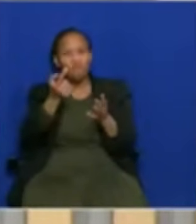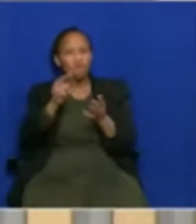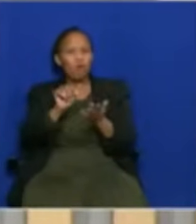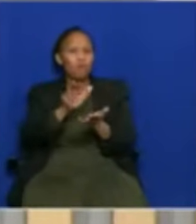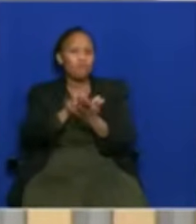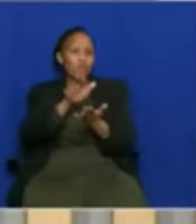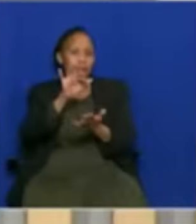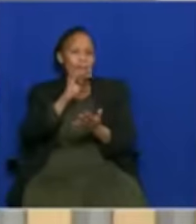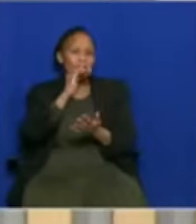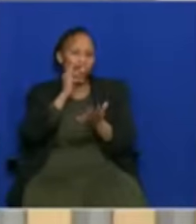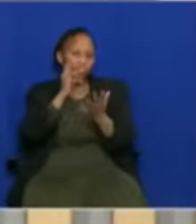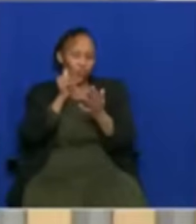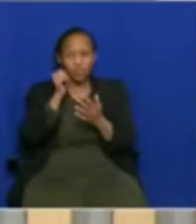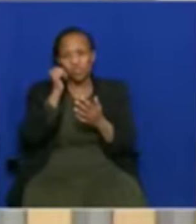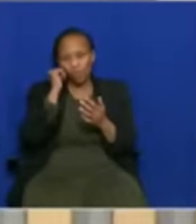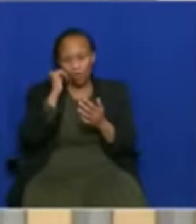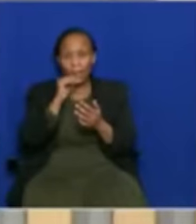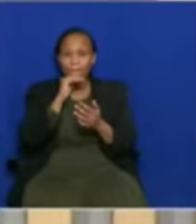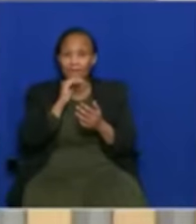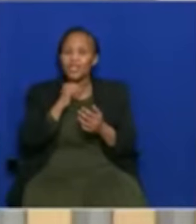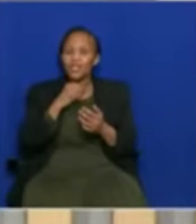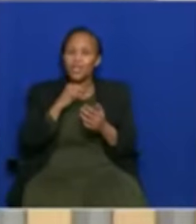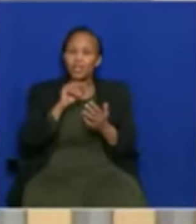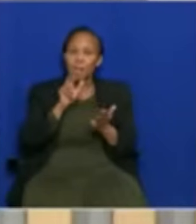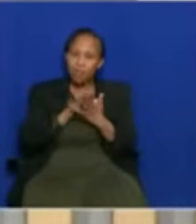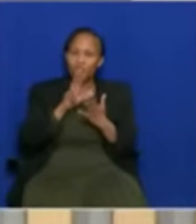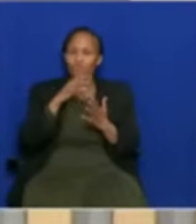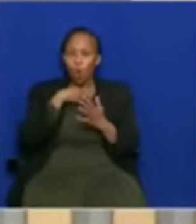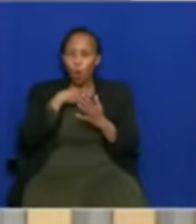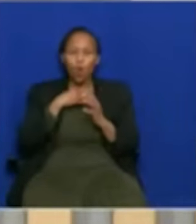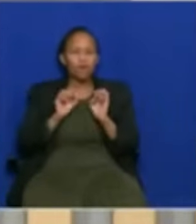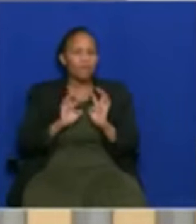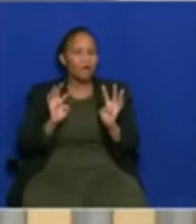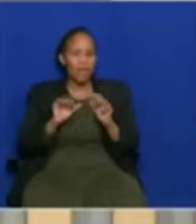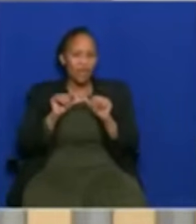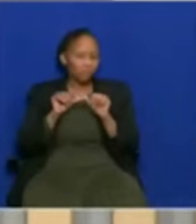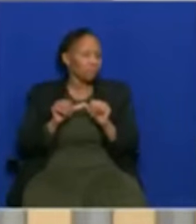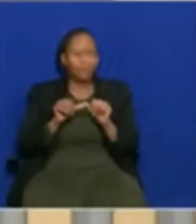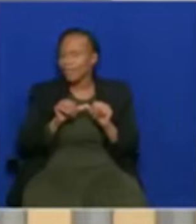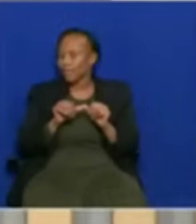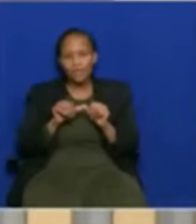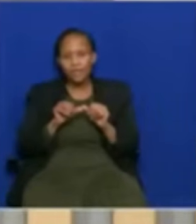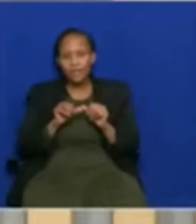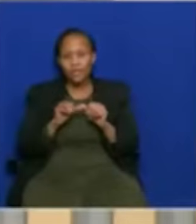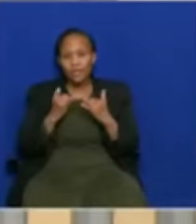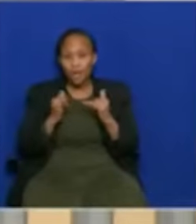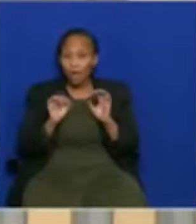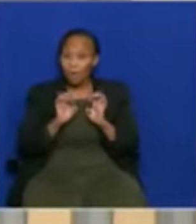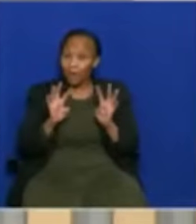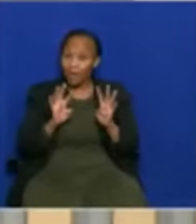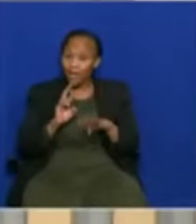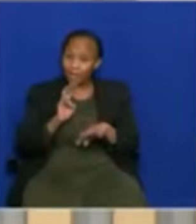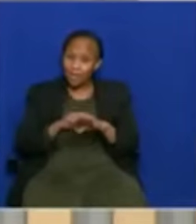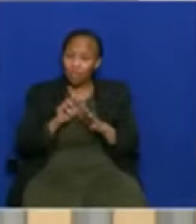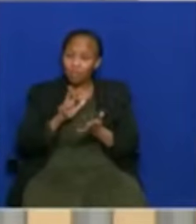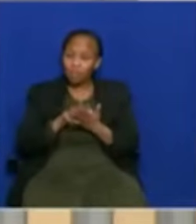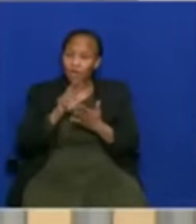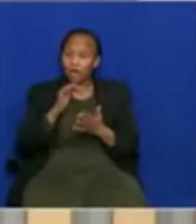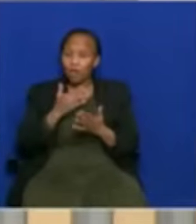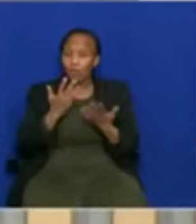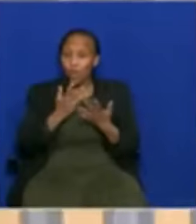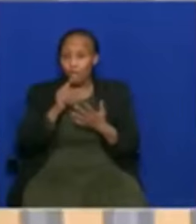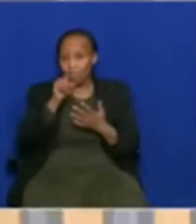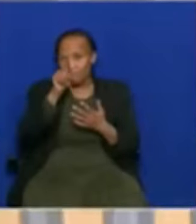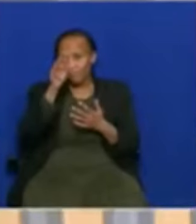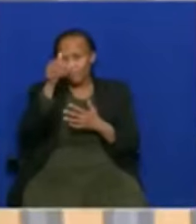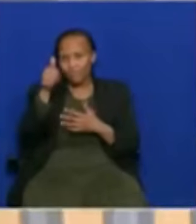he approved his own panel and carried on. That panel had to be approved by Head Office. Thank you. Can I just